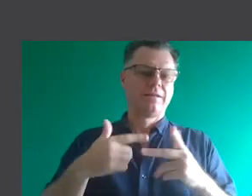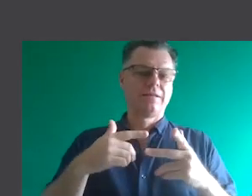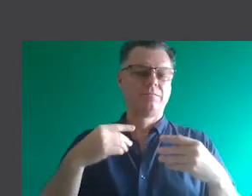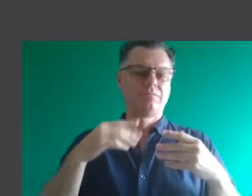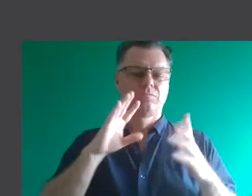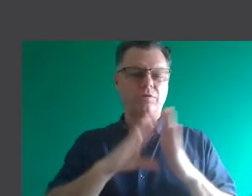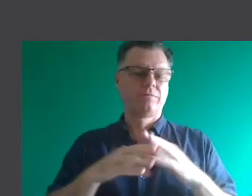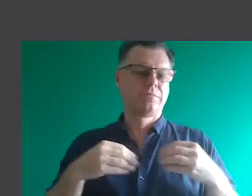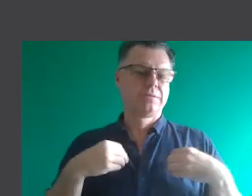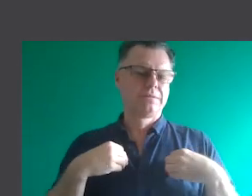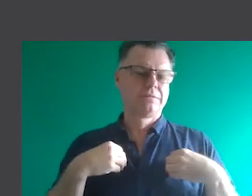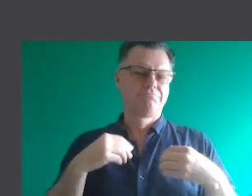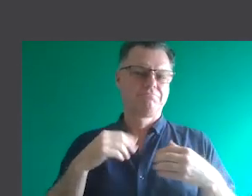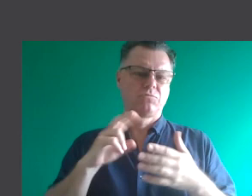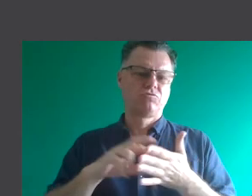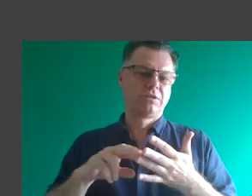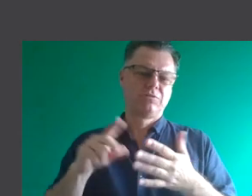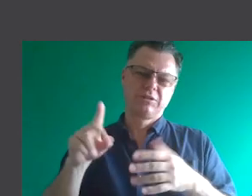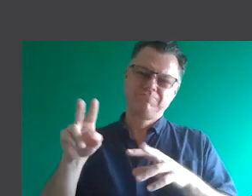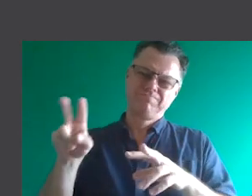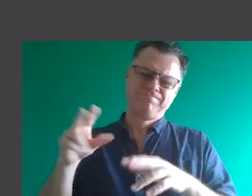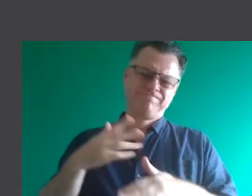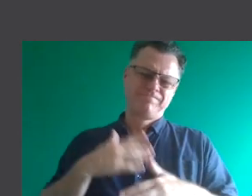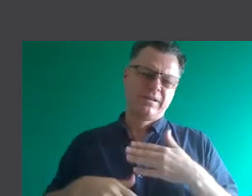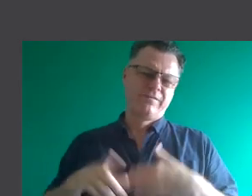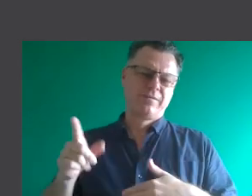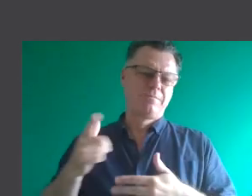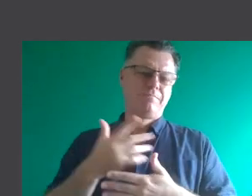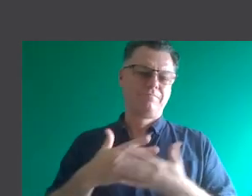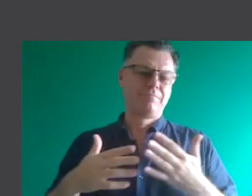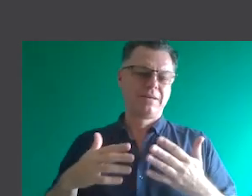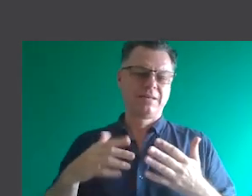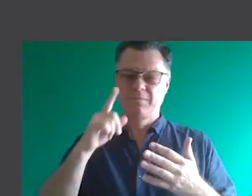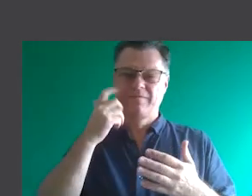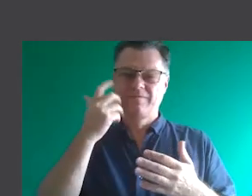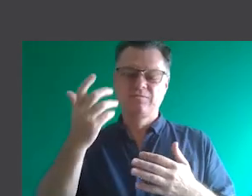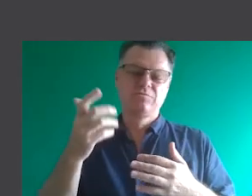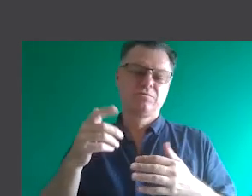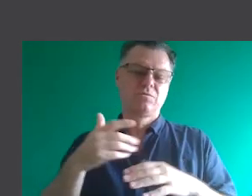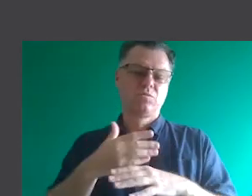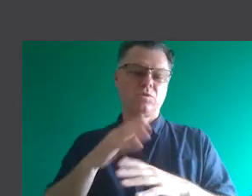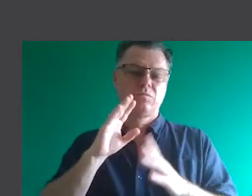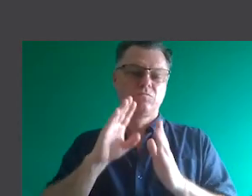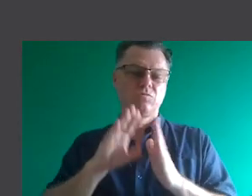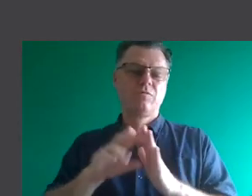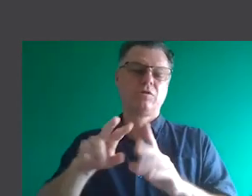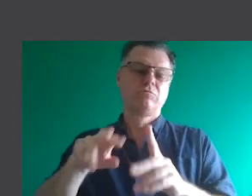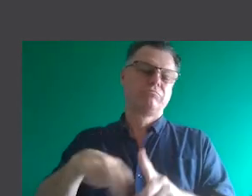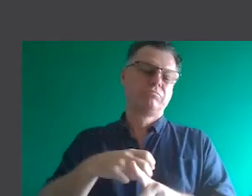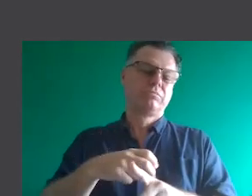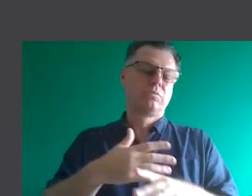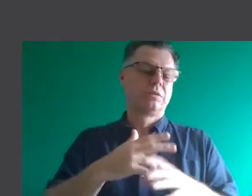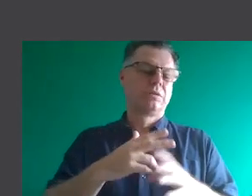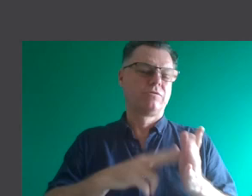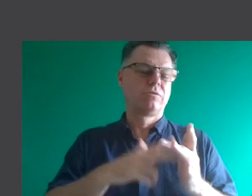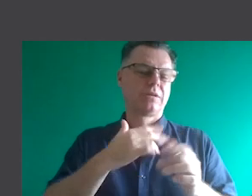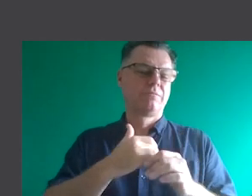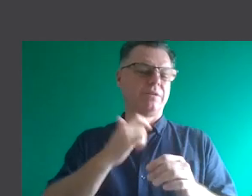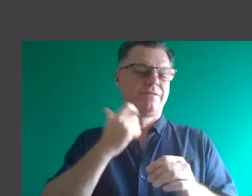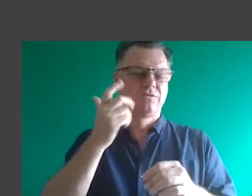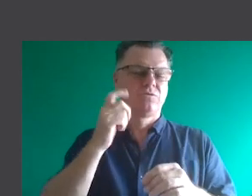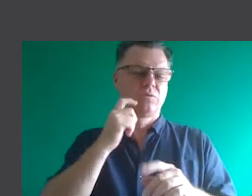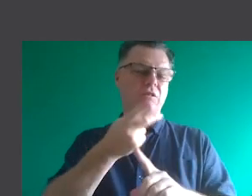to influence the standards and the behaviours that are evident in the private sector, knowing that many of those people will come and join us in the public